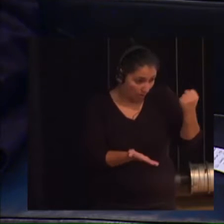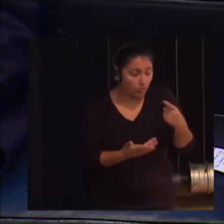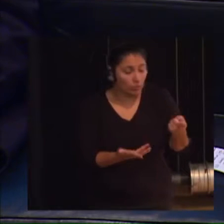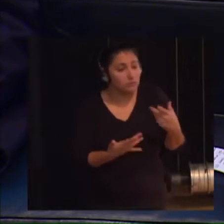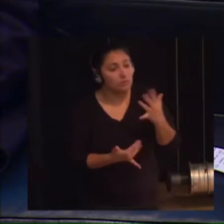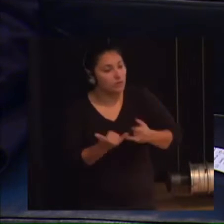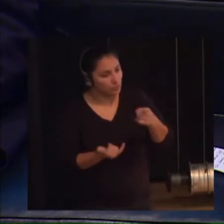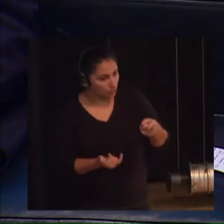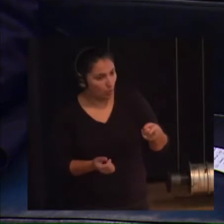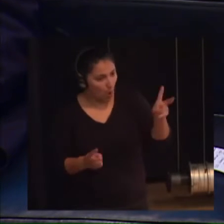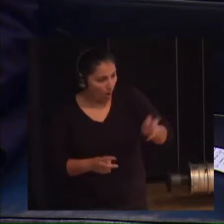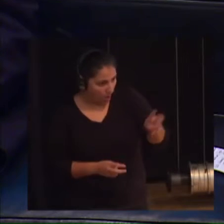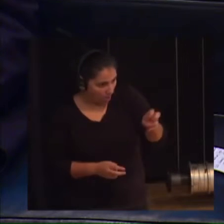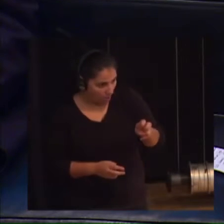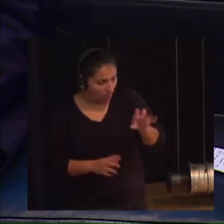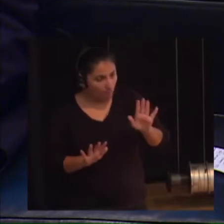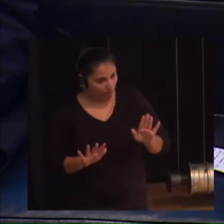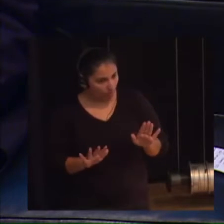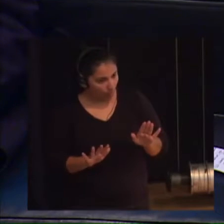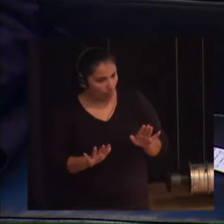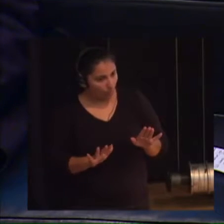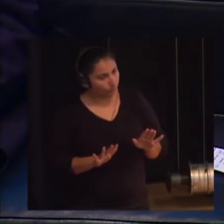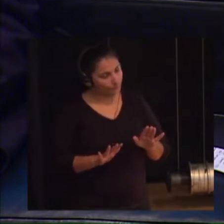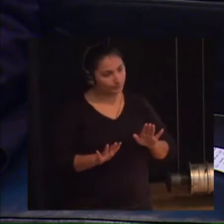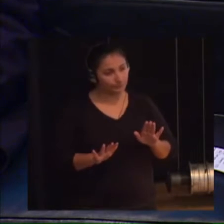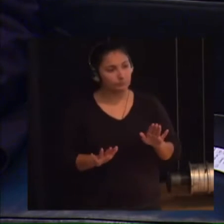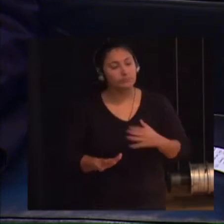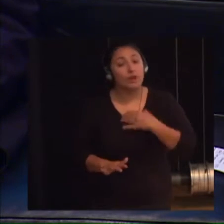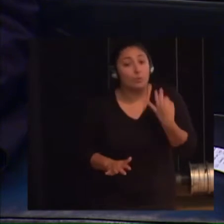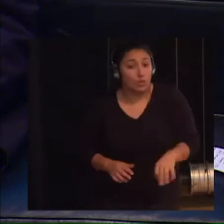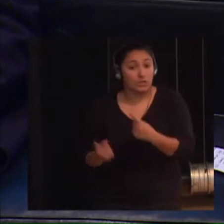The danger with, maybe you need some of that, but the danger with becoming too